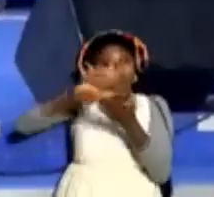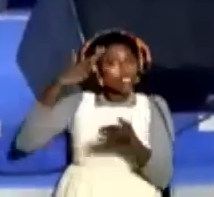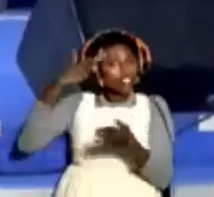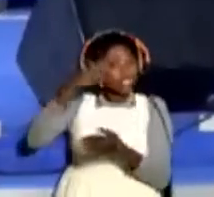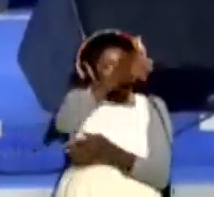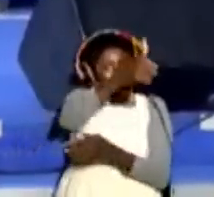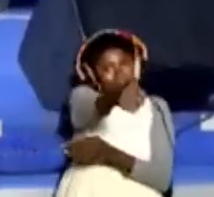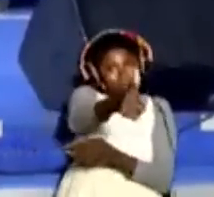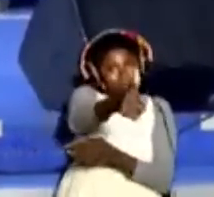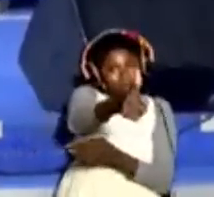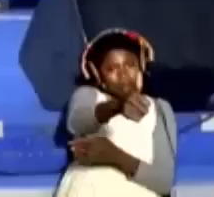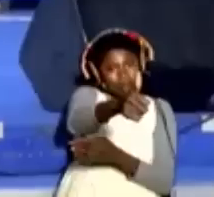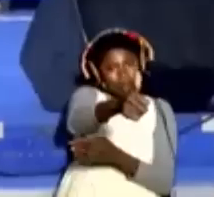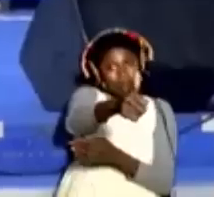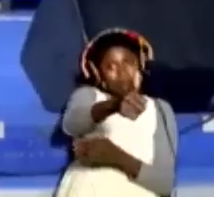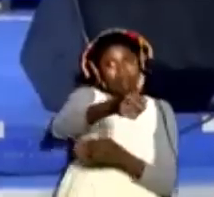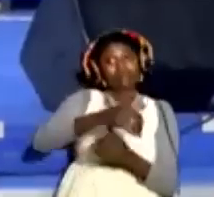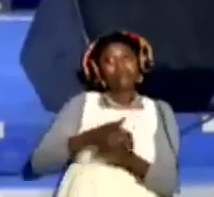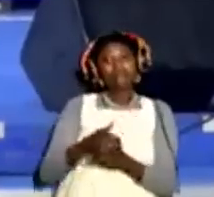purge himself,